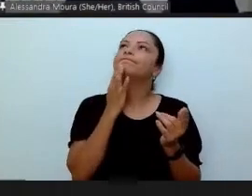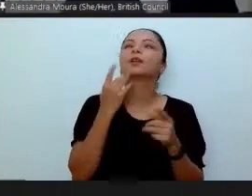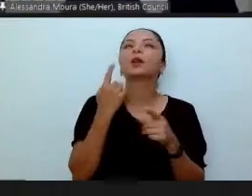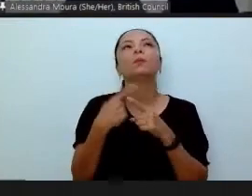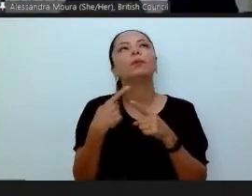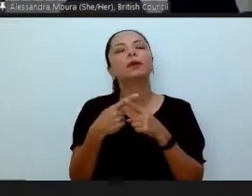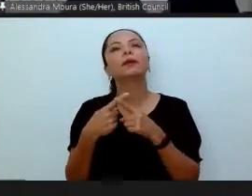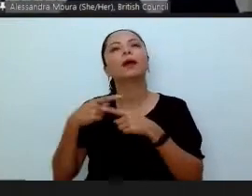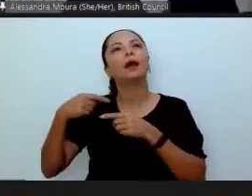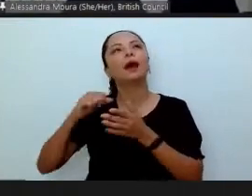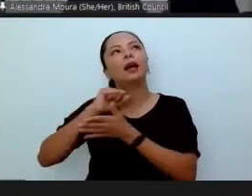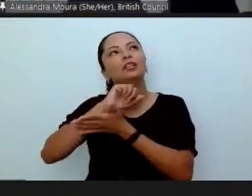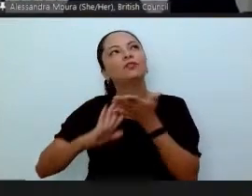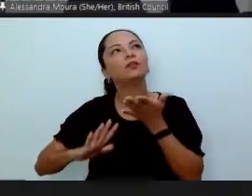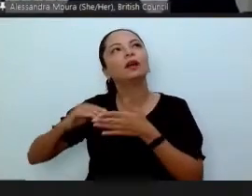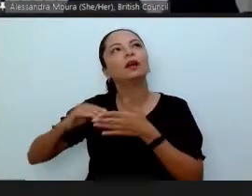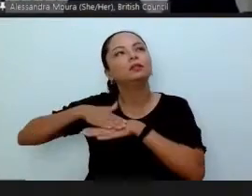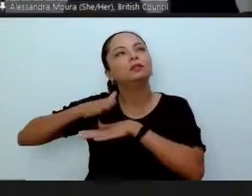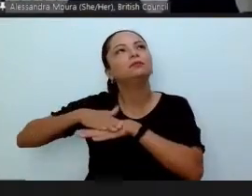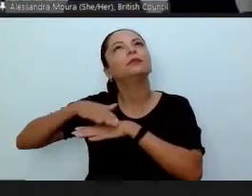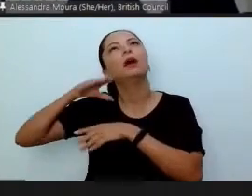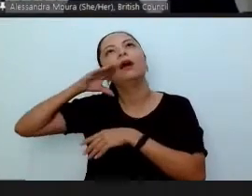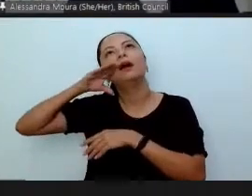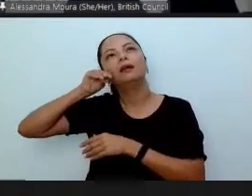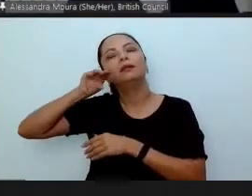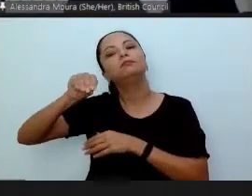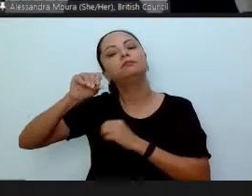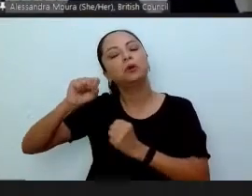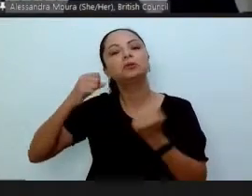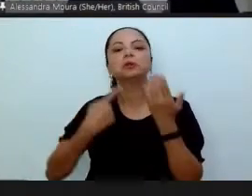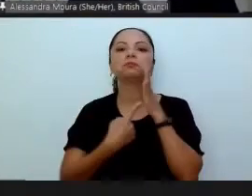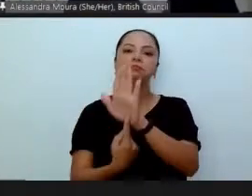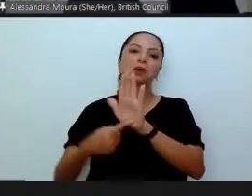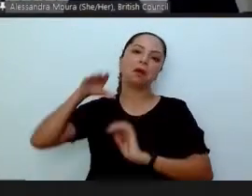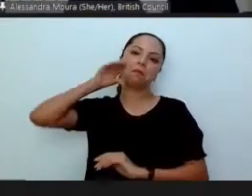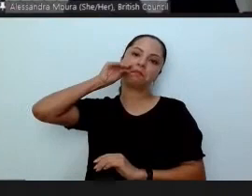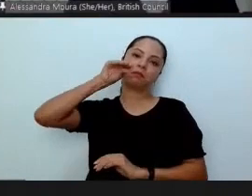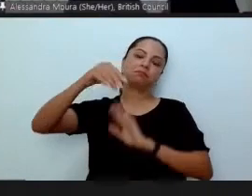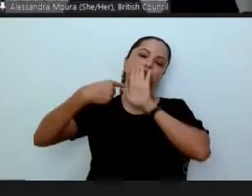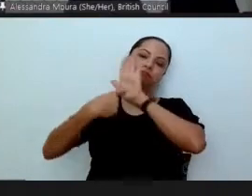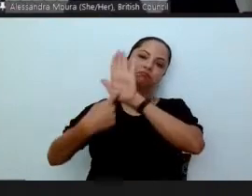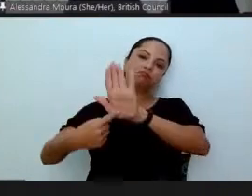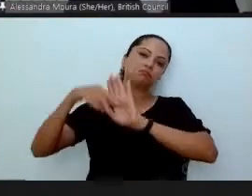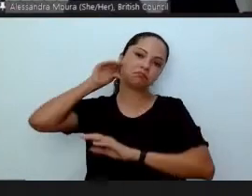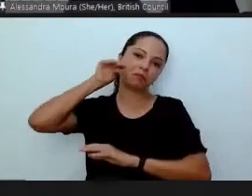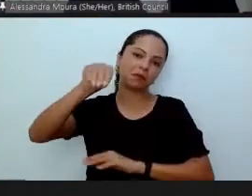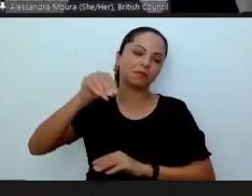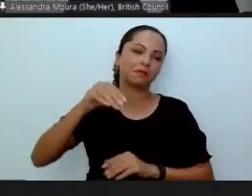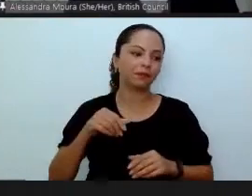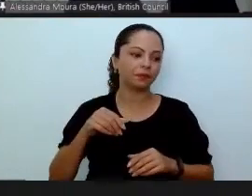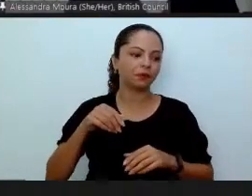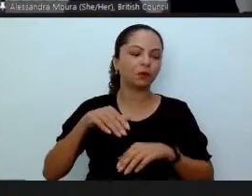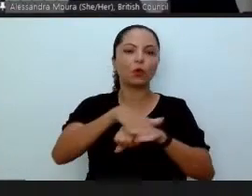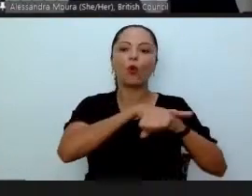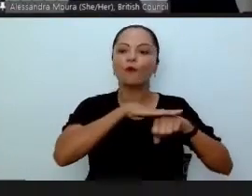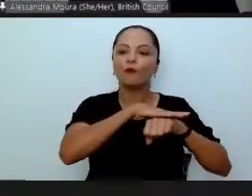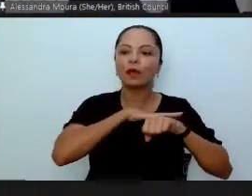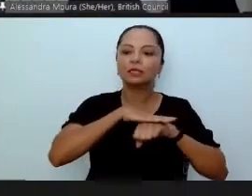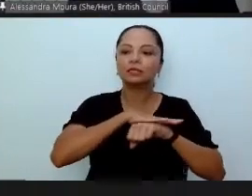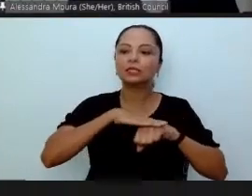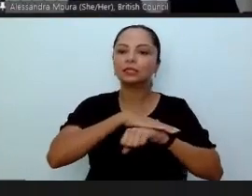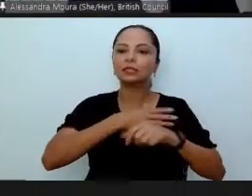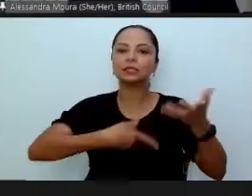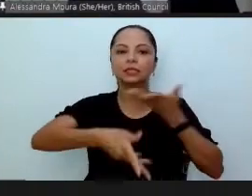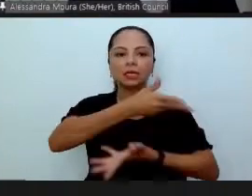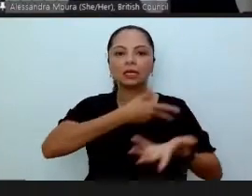making presentations, is speaking in a monologue? Is it conversations? It's being able to present? Is it being able